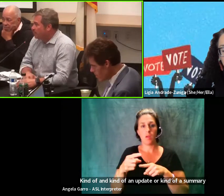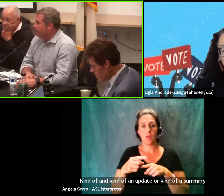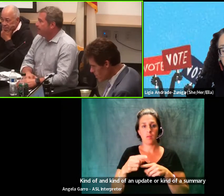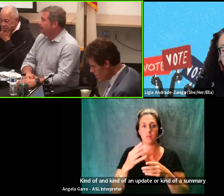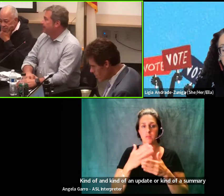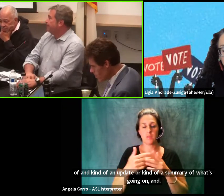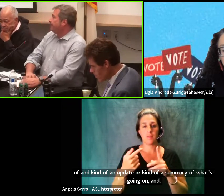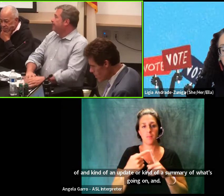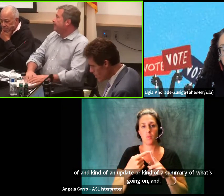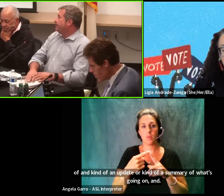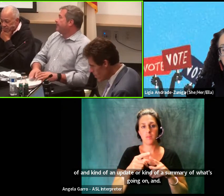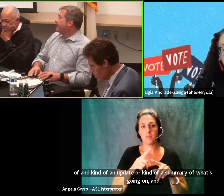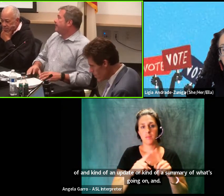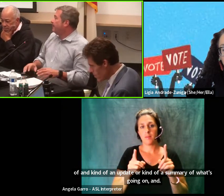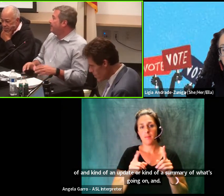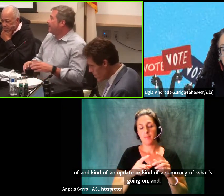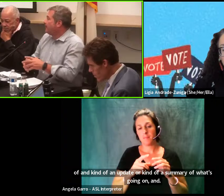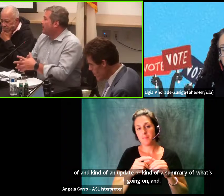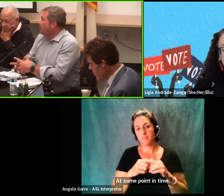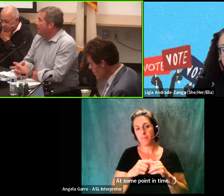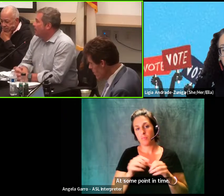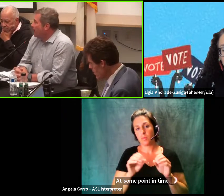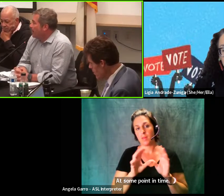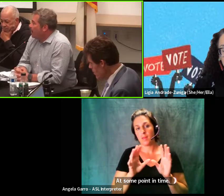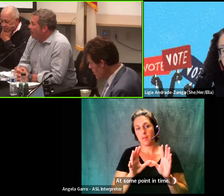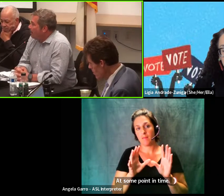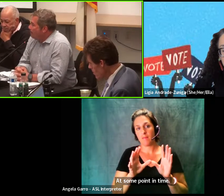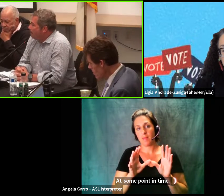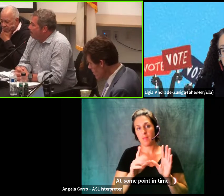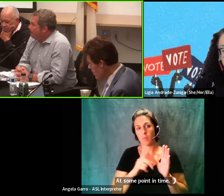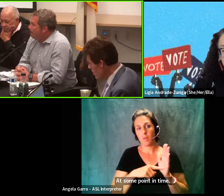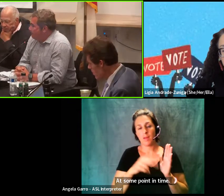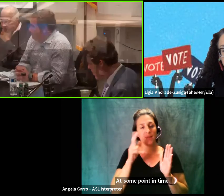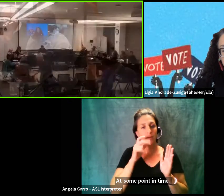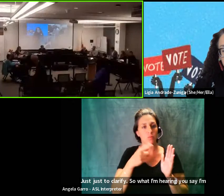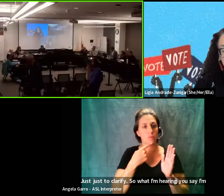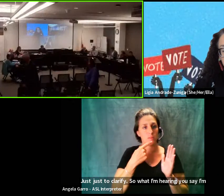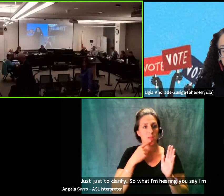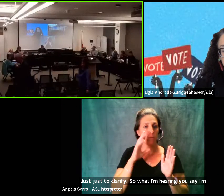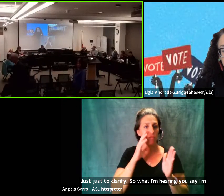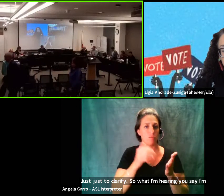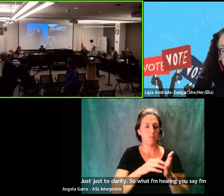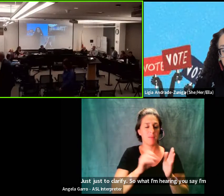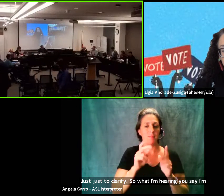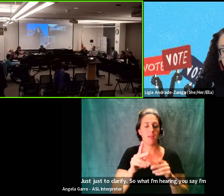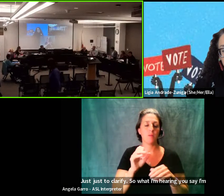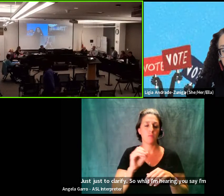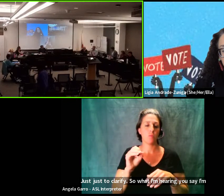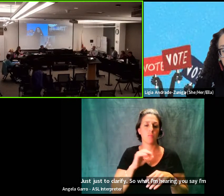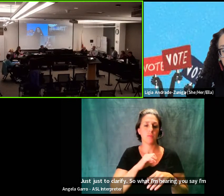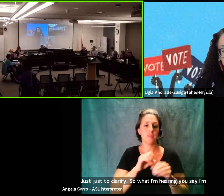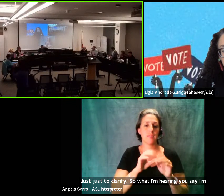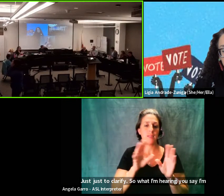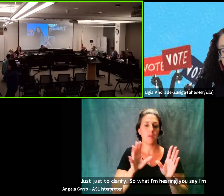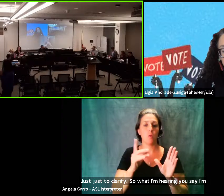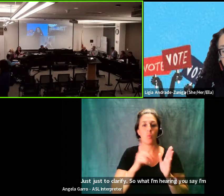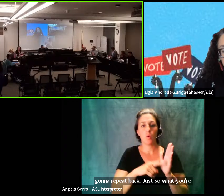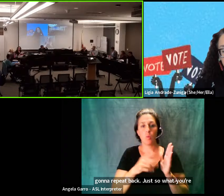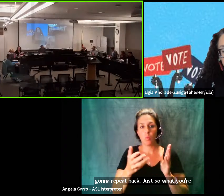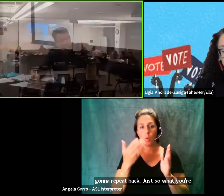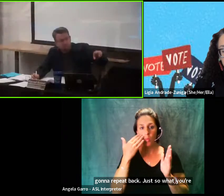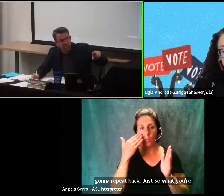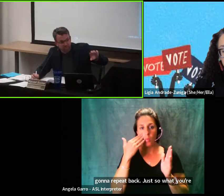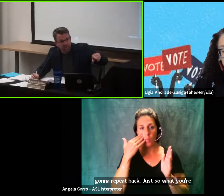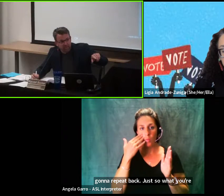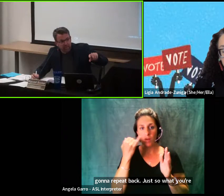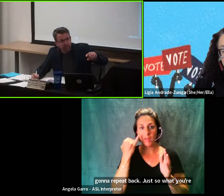point in time. Just to clarify, so what I'm hearing you say, I want to repeat back just so staff's clear. What you're wanting to know is, and if